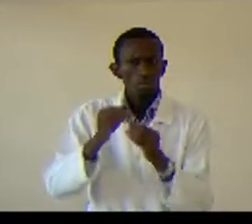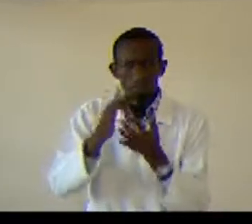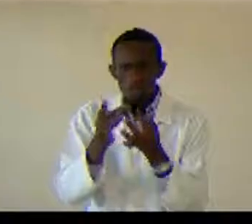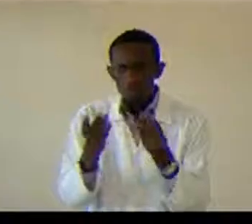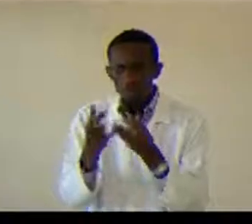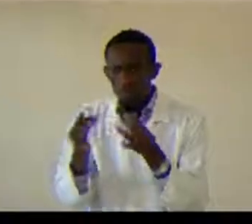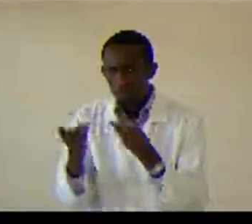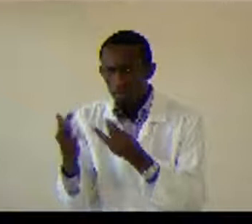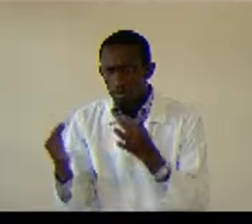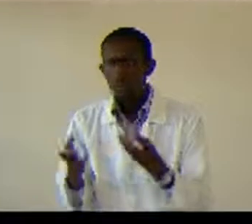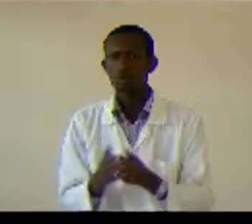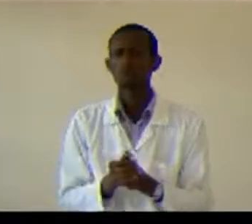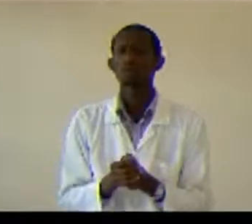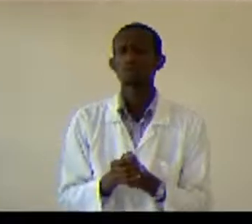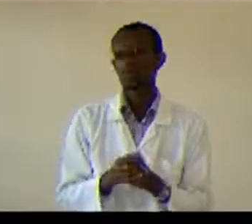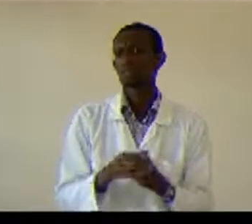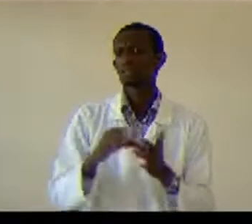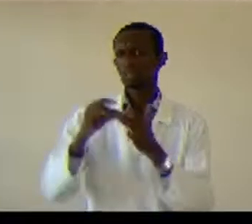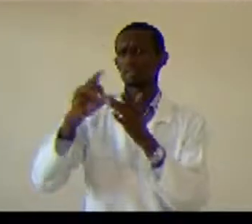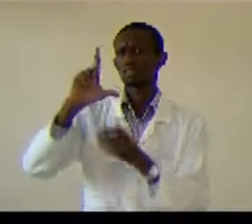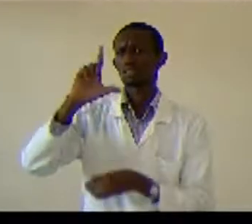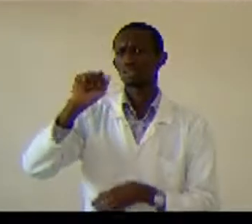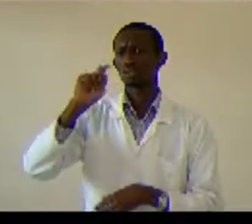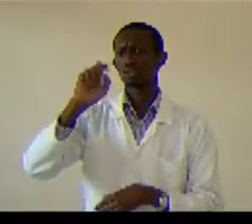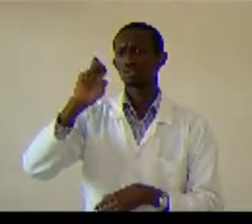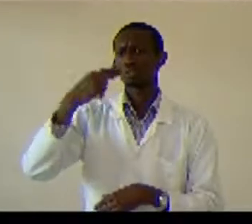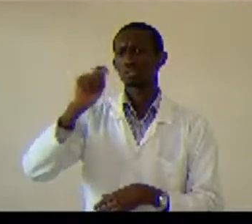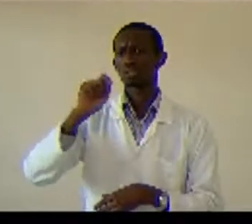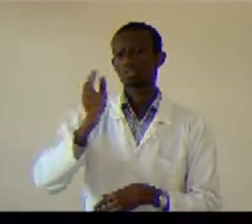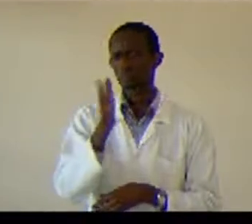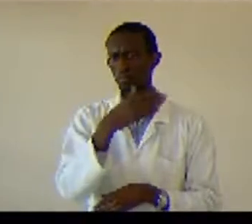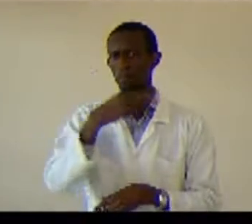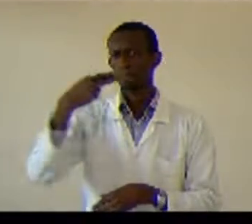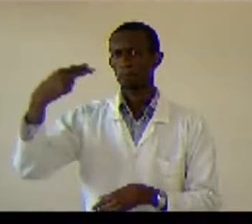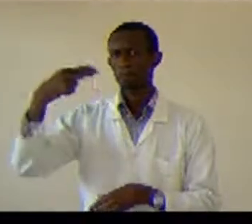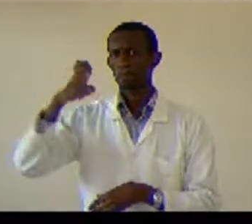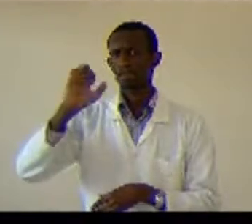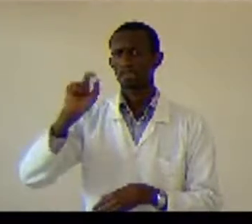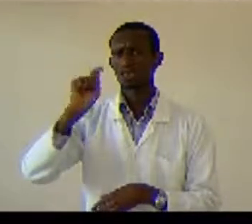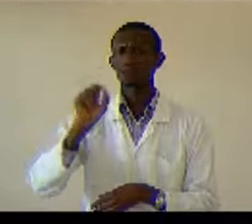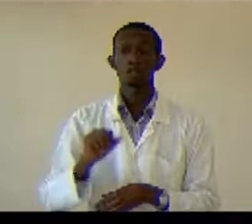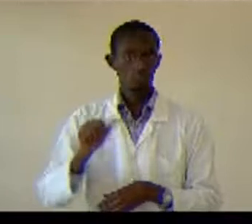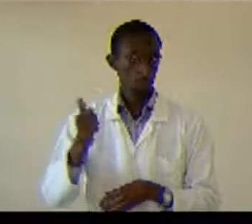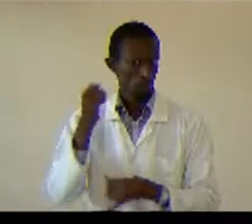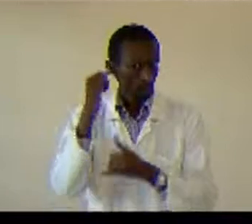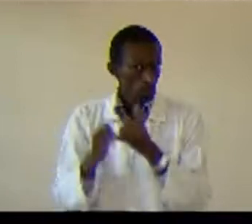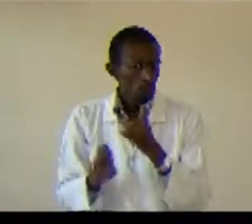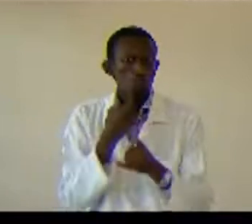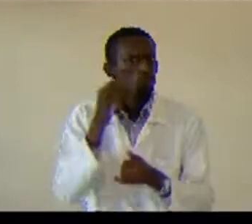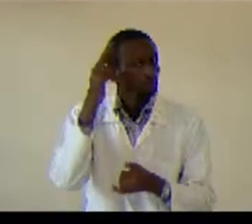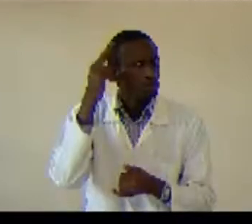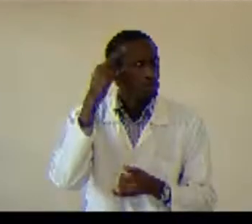also specific latent heat values. And lastly, you should also remember that